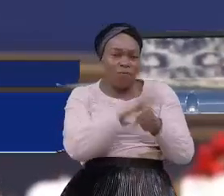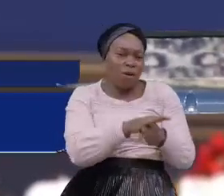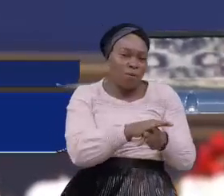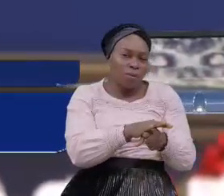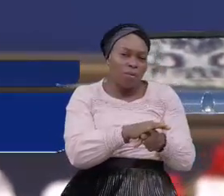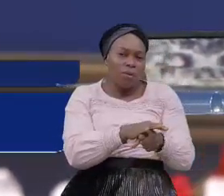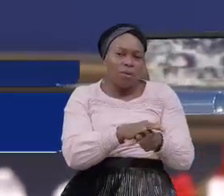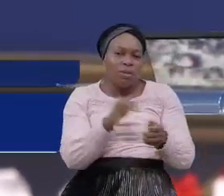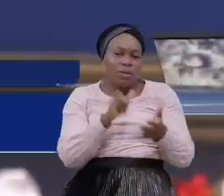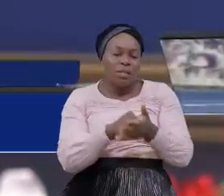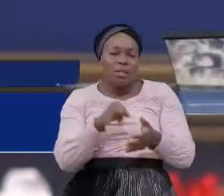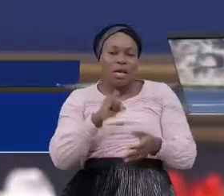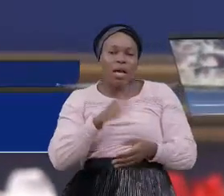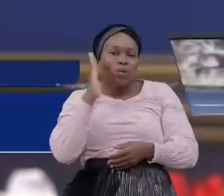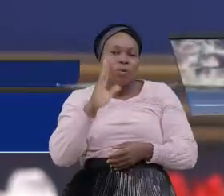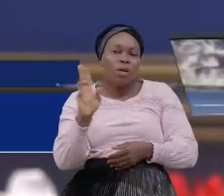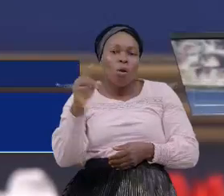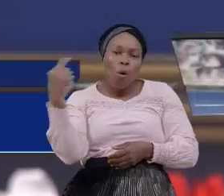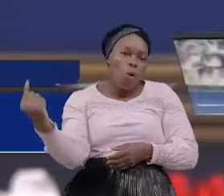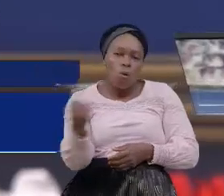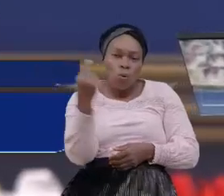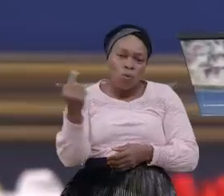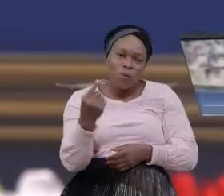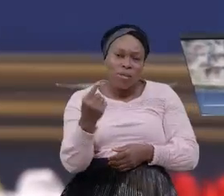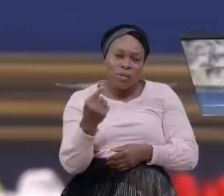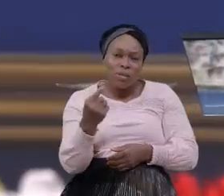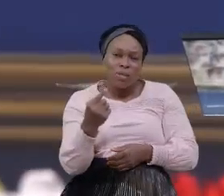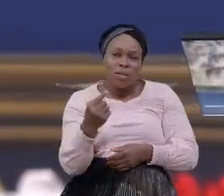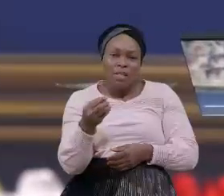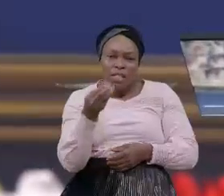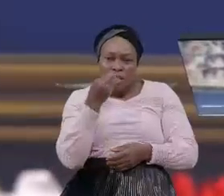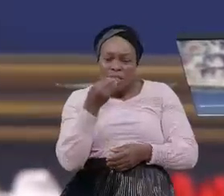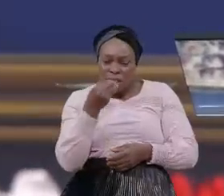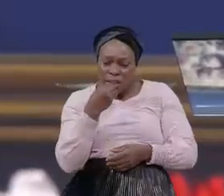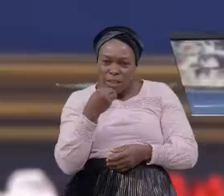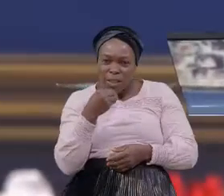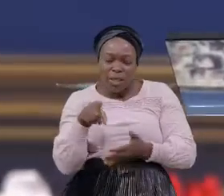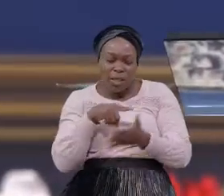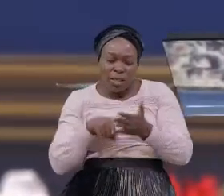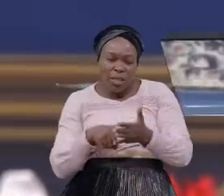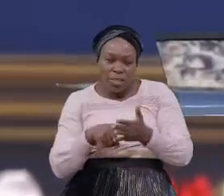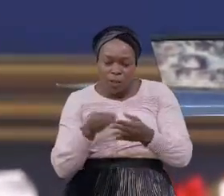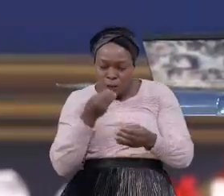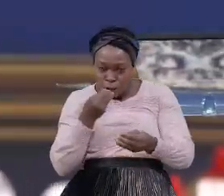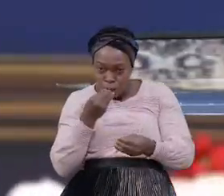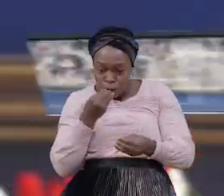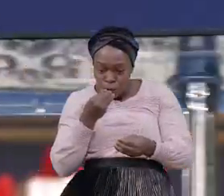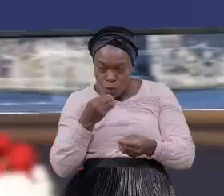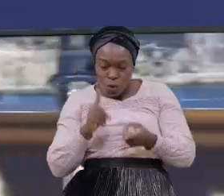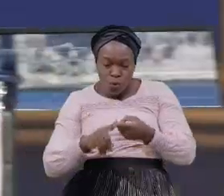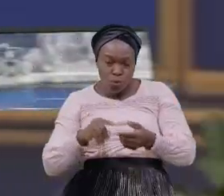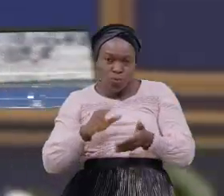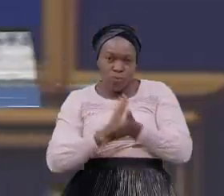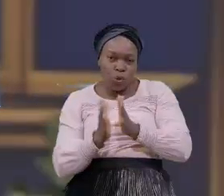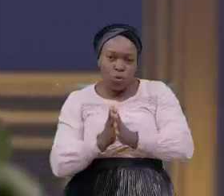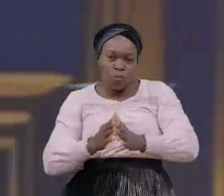eat this amount. I want to put on weight. Good for you. I'm talking of a vow that